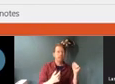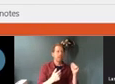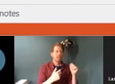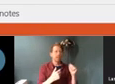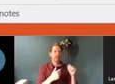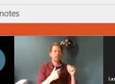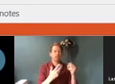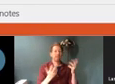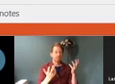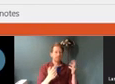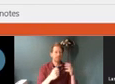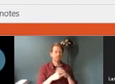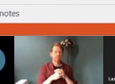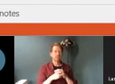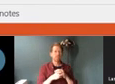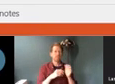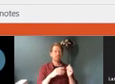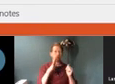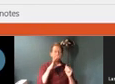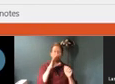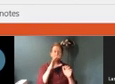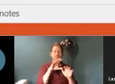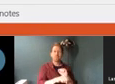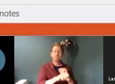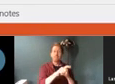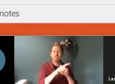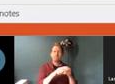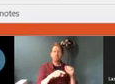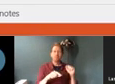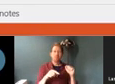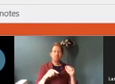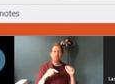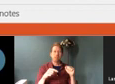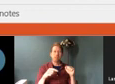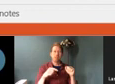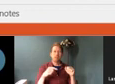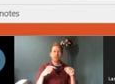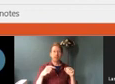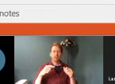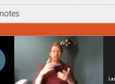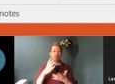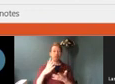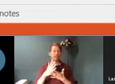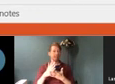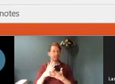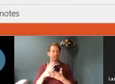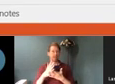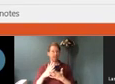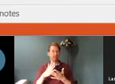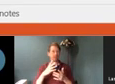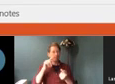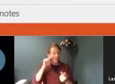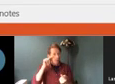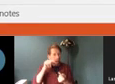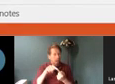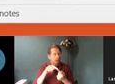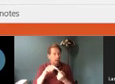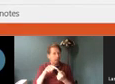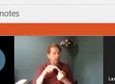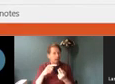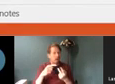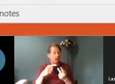of. Another aspect, how else we could use MPS, massively parallel sequencing. We can, as I mentioned, we